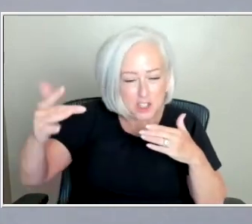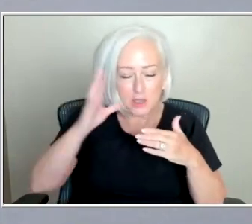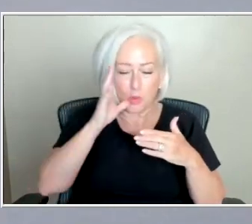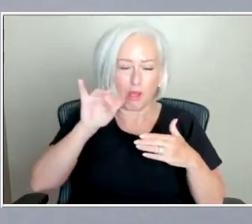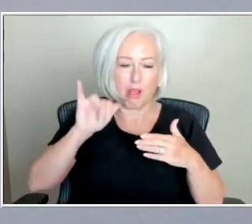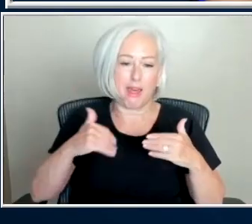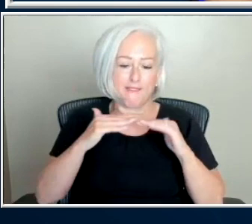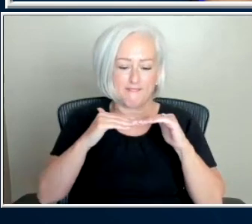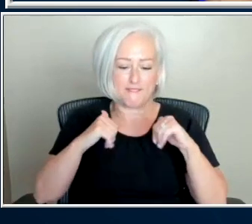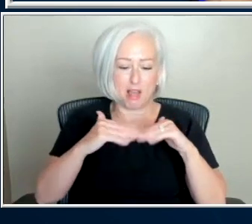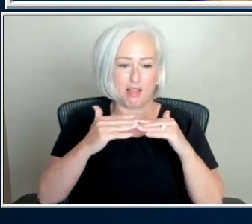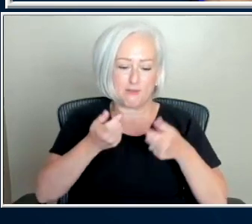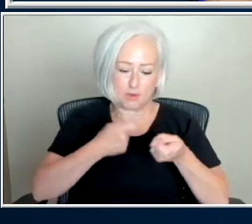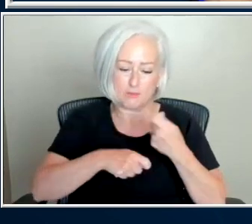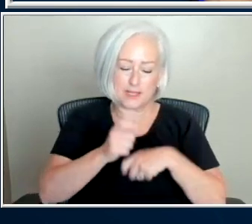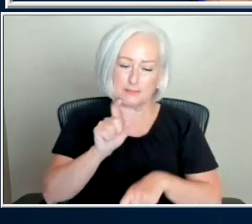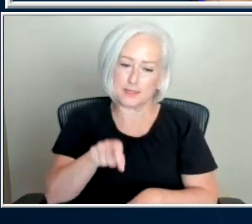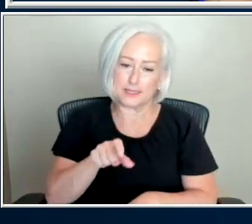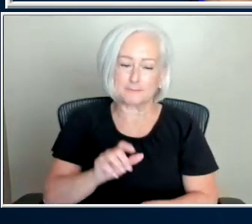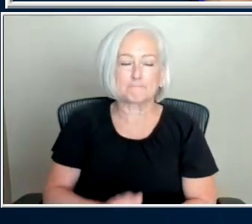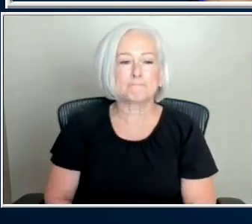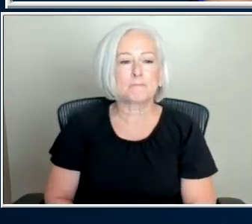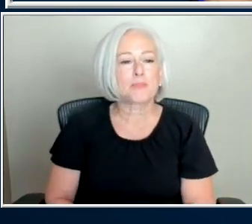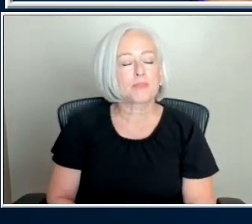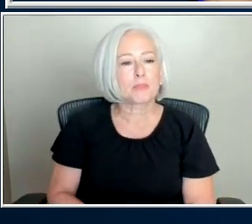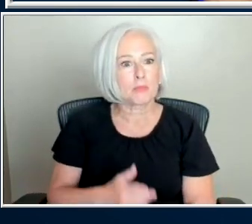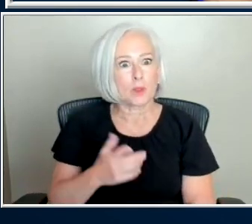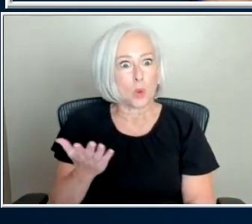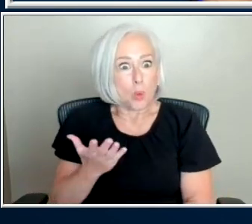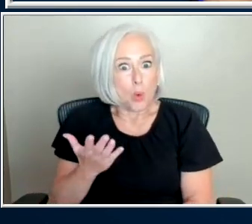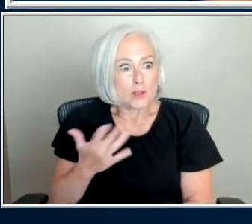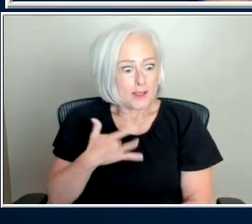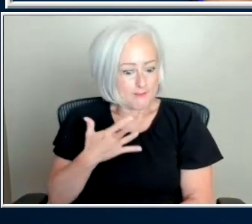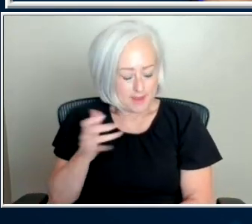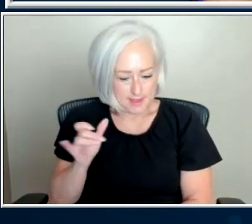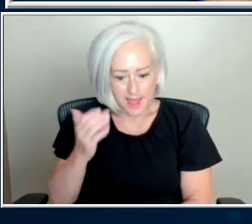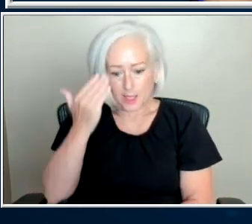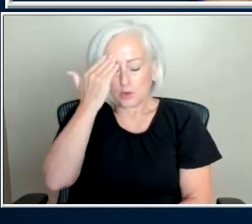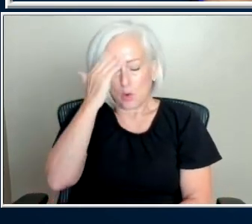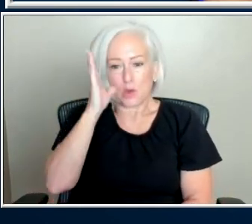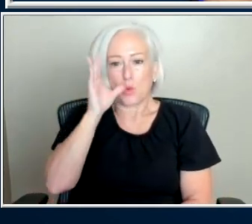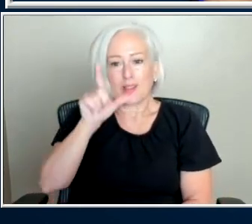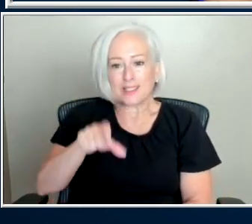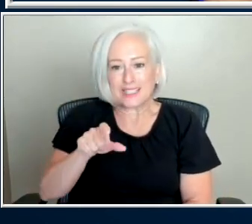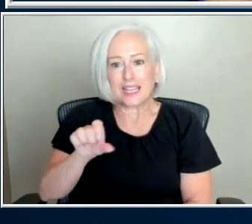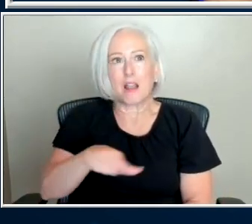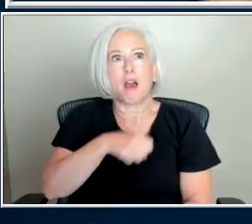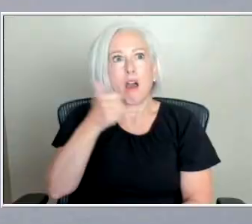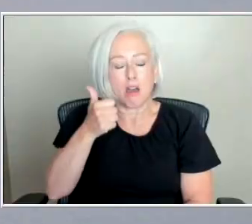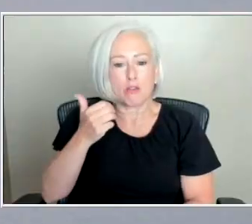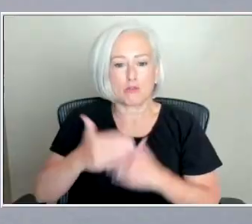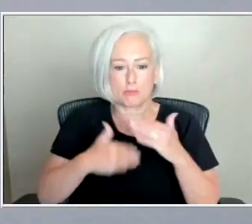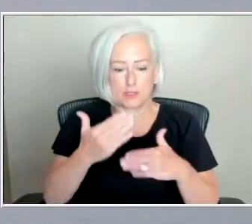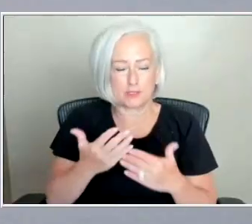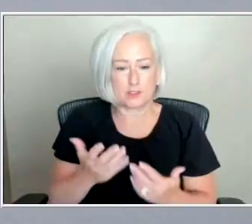replaced. What's that like, knowing that you're going to have another procedure?